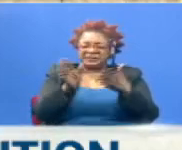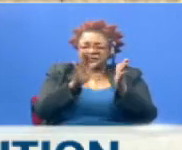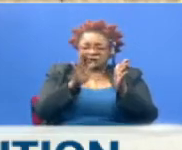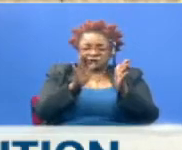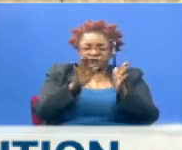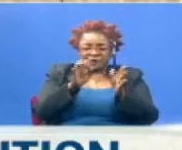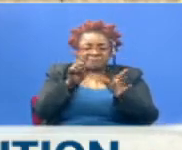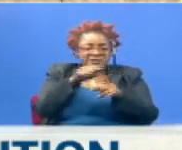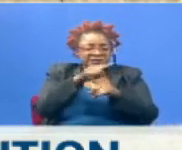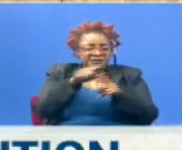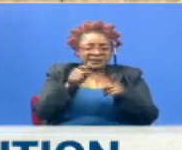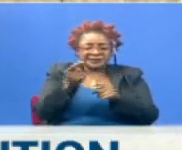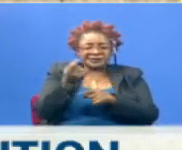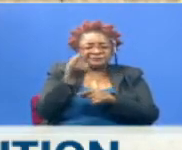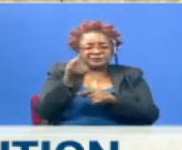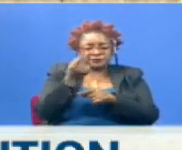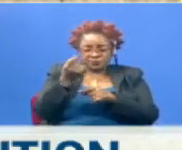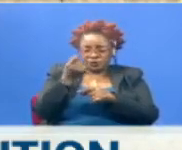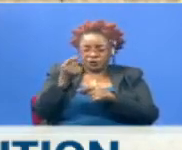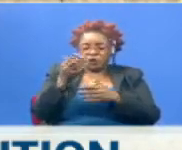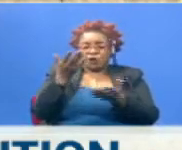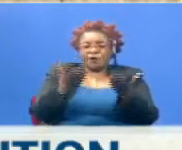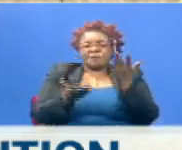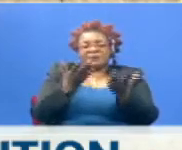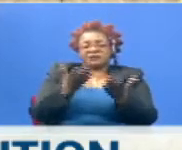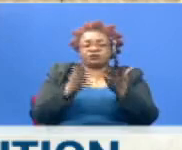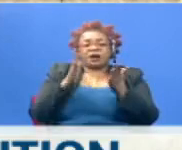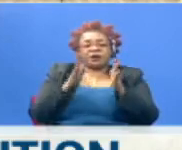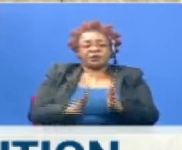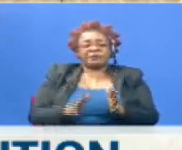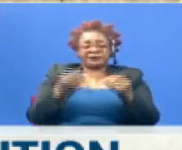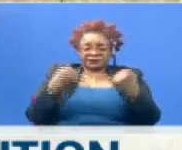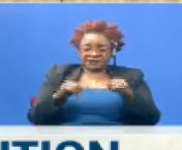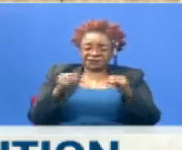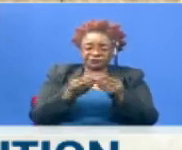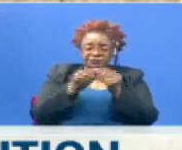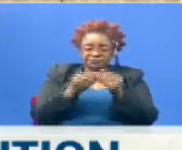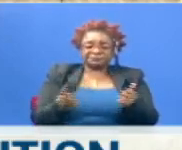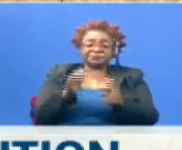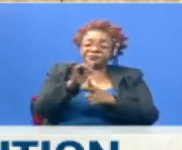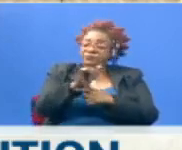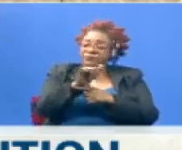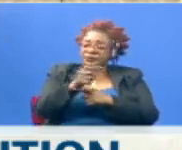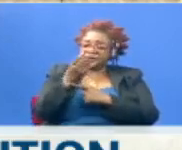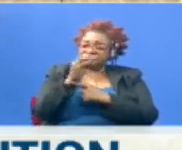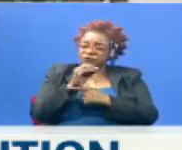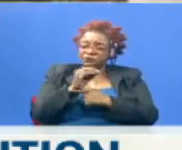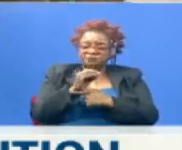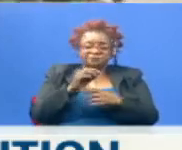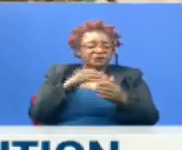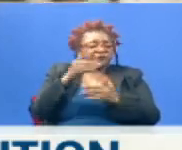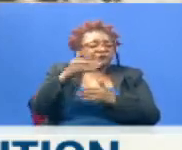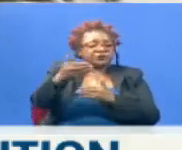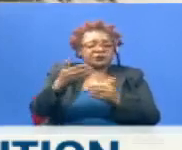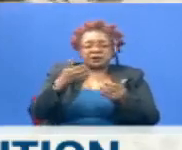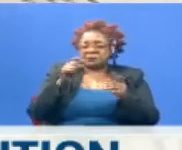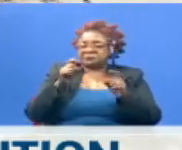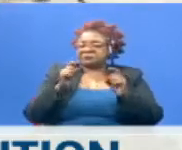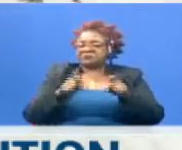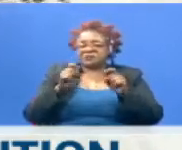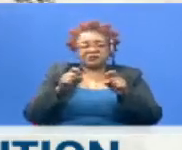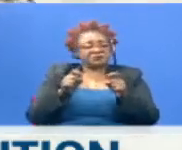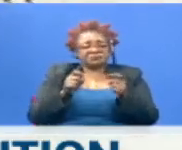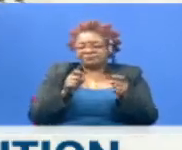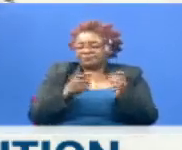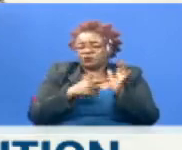minimal compared to a human being trying to deactivate that. So in the future there's no need even to